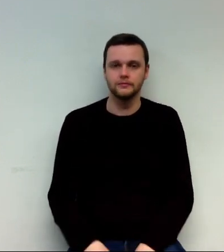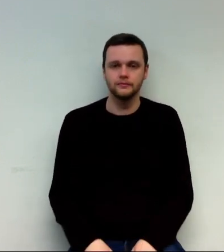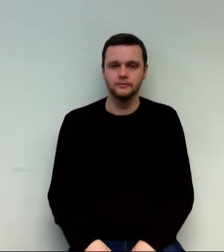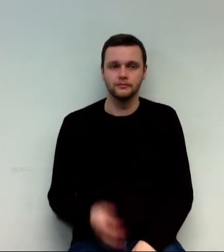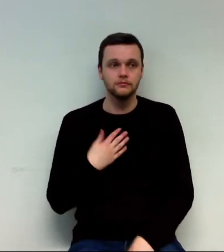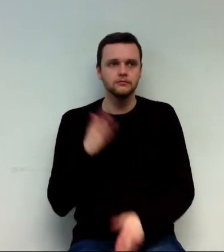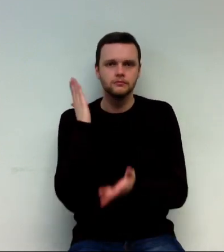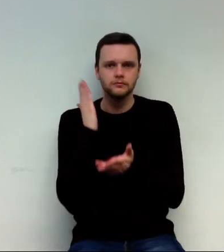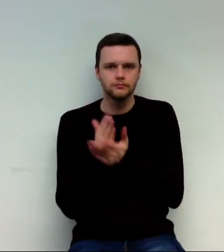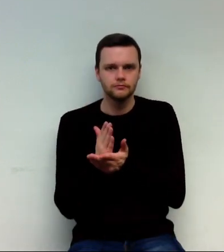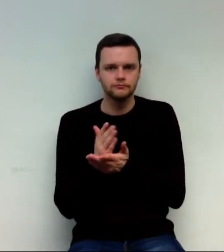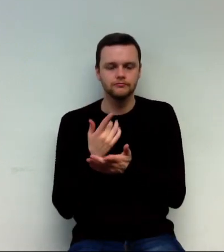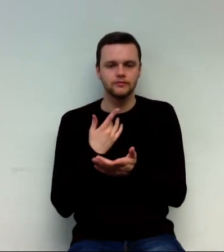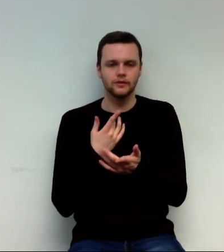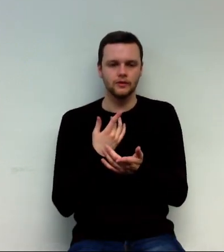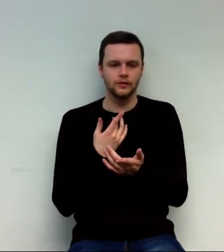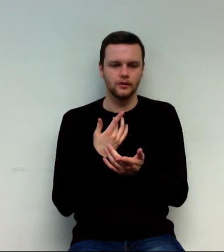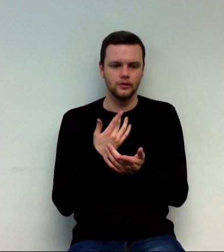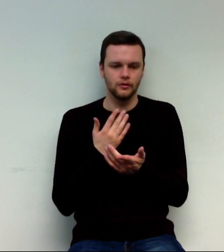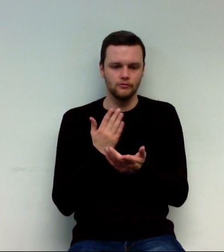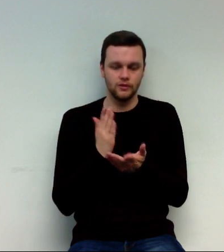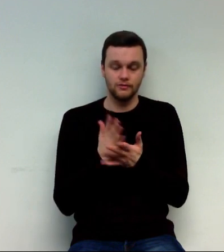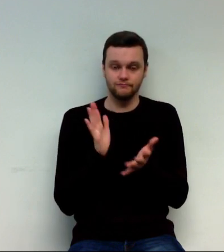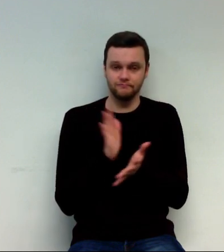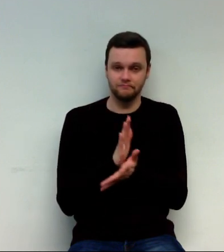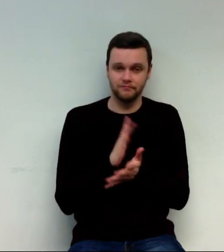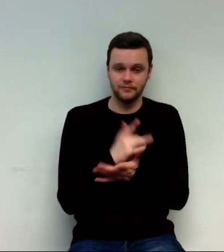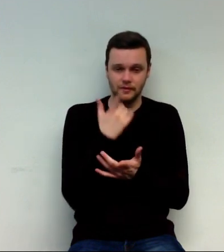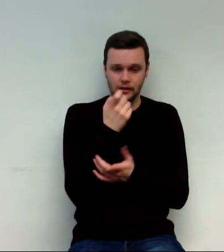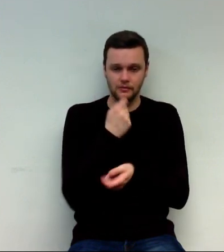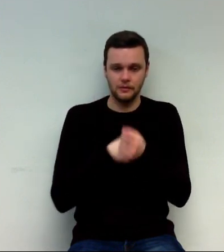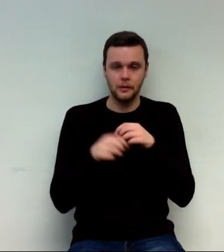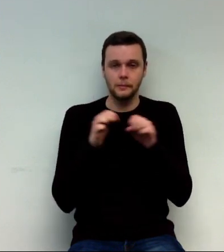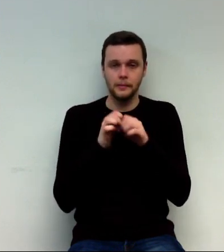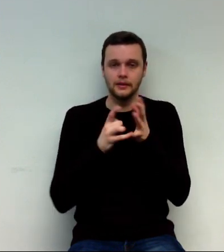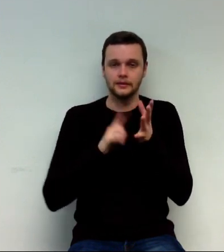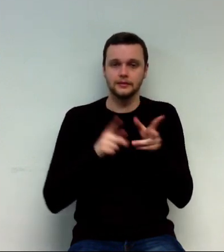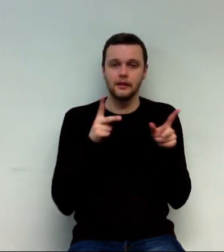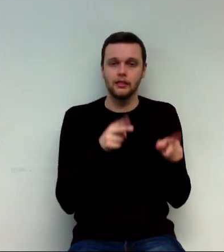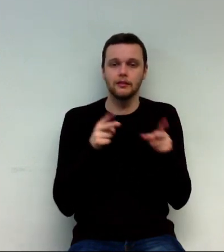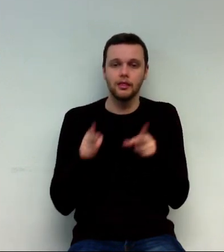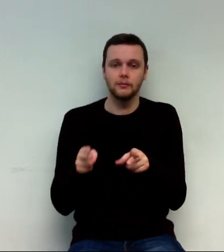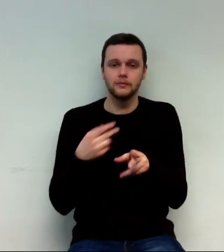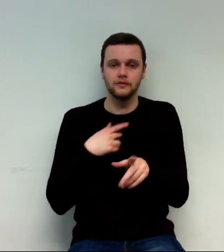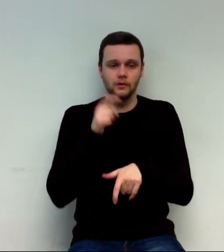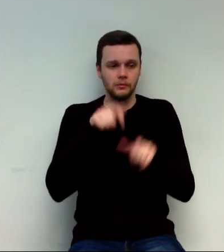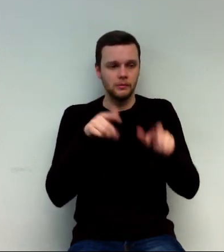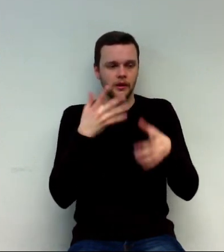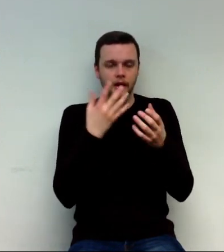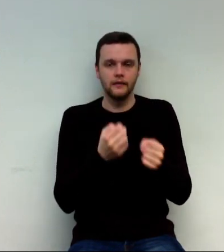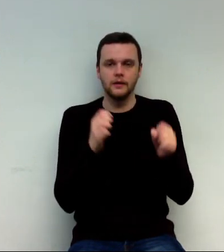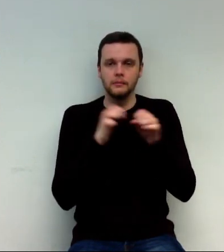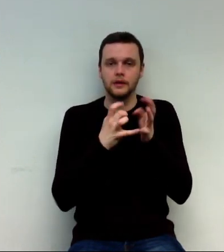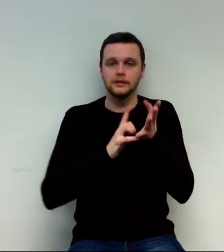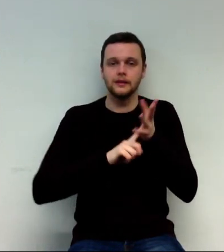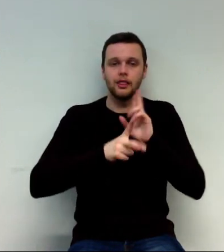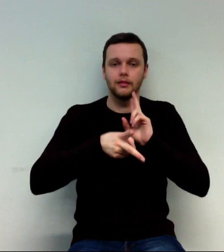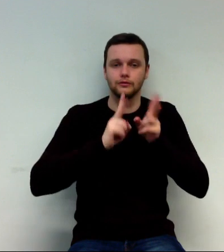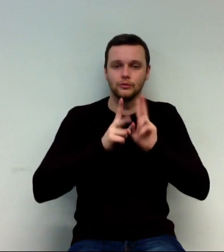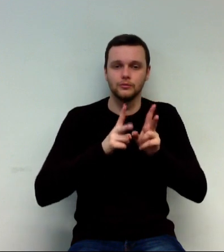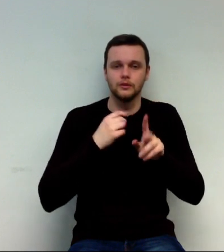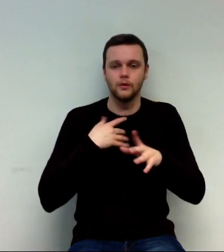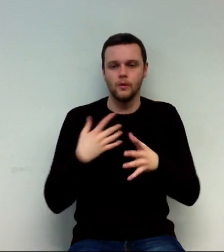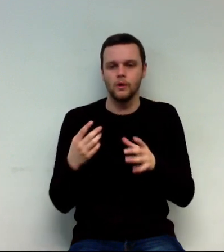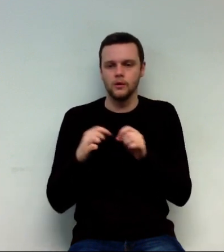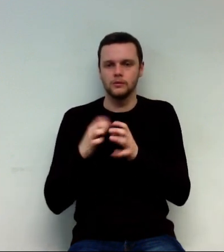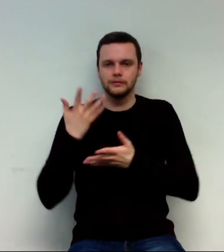also really pleased to be able to make BSL clips for people who have a BSL interpretation or a